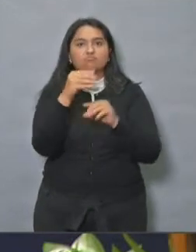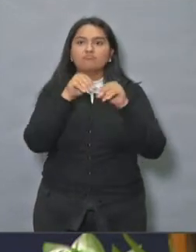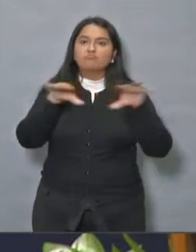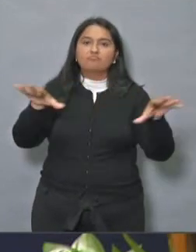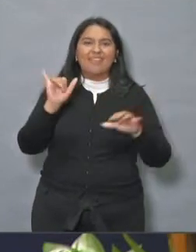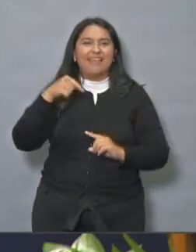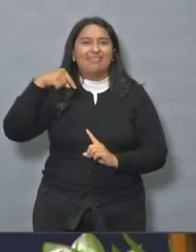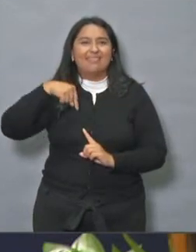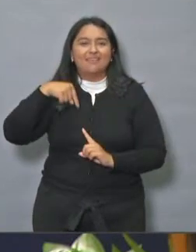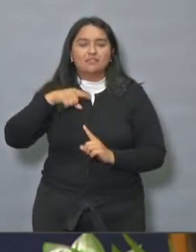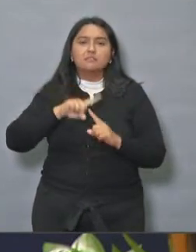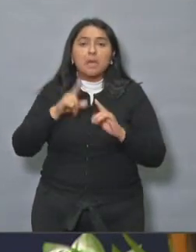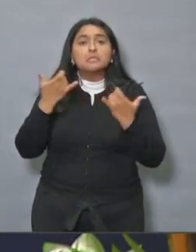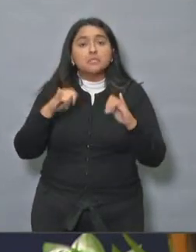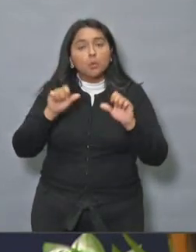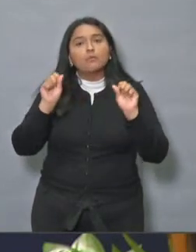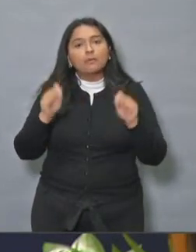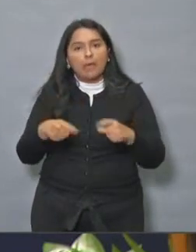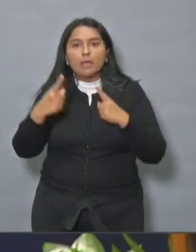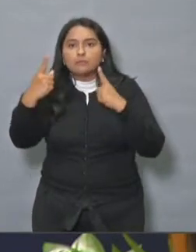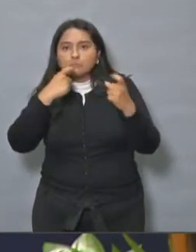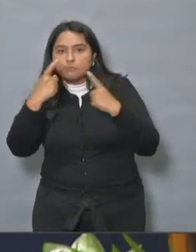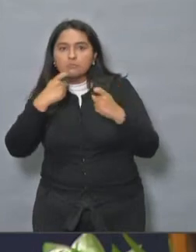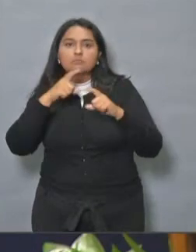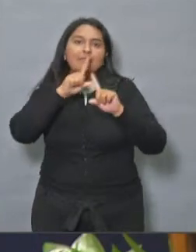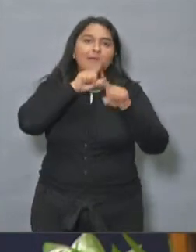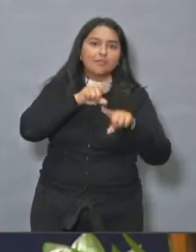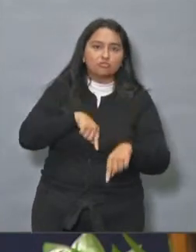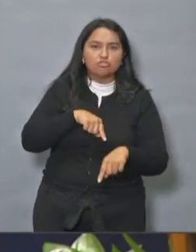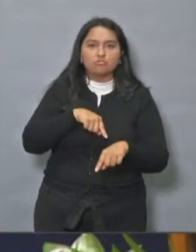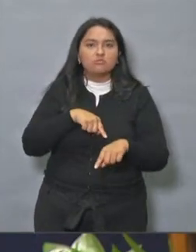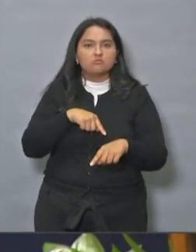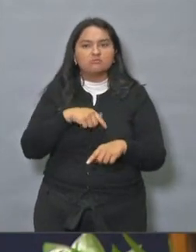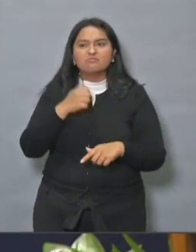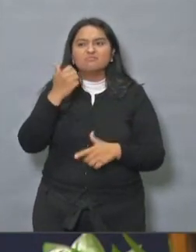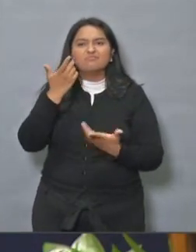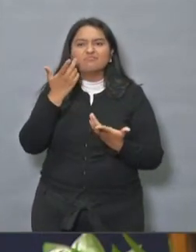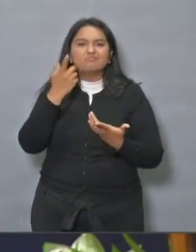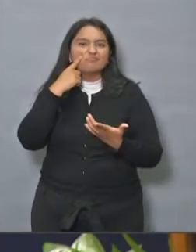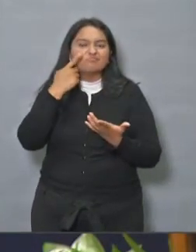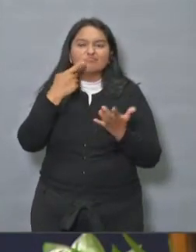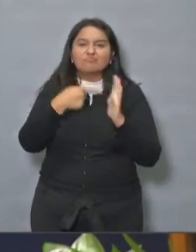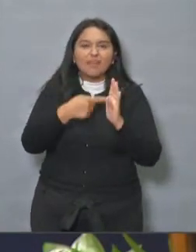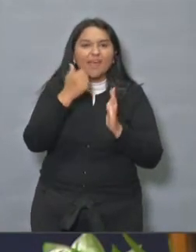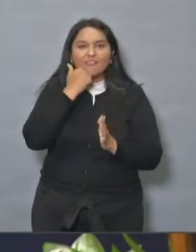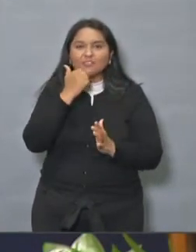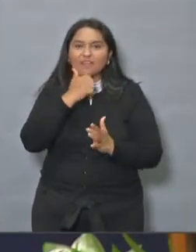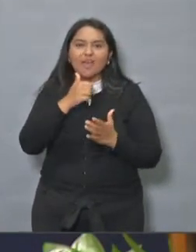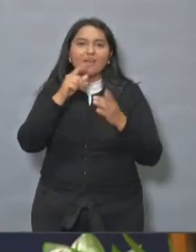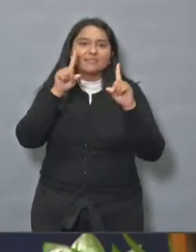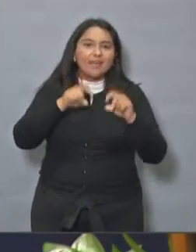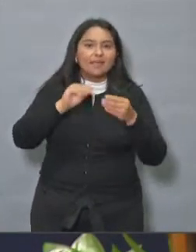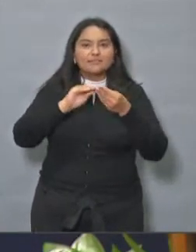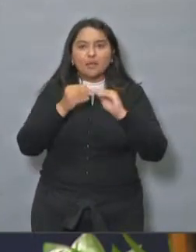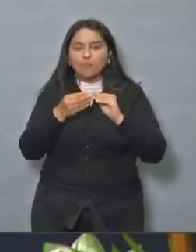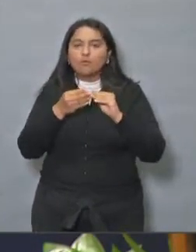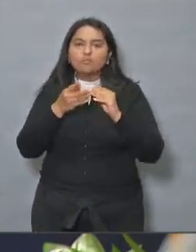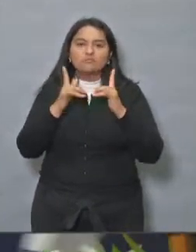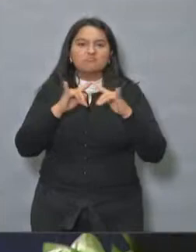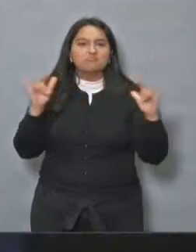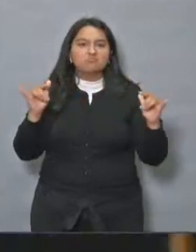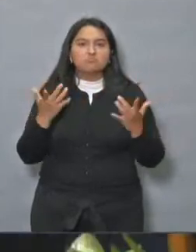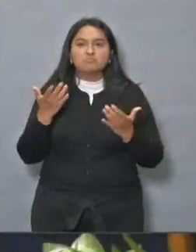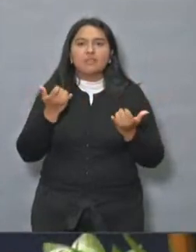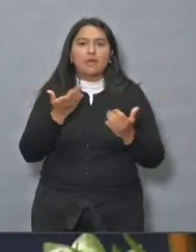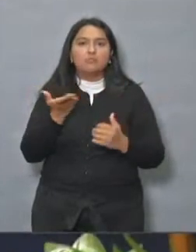be able to ask questions and get any answers that you need as it relates to the daily test numbers and deaths. So with that, Dr. Ferrer.